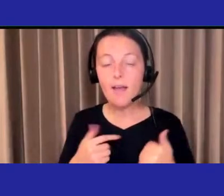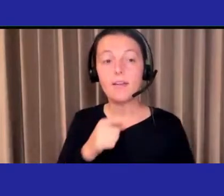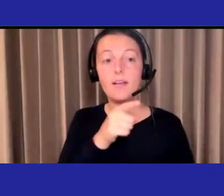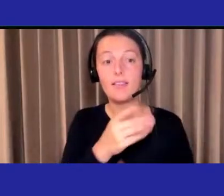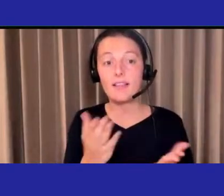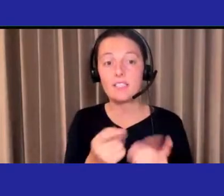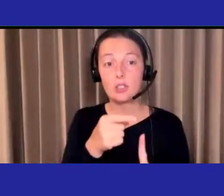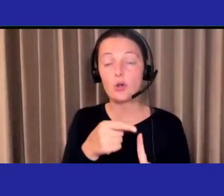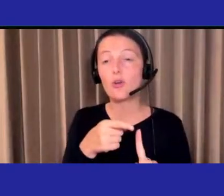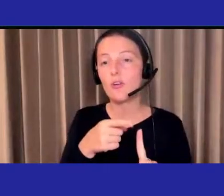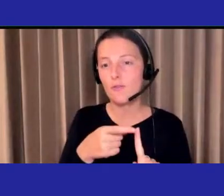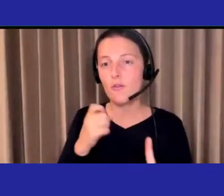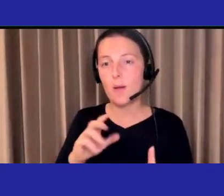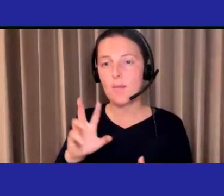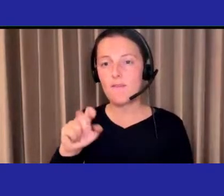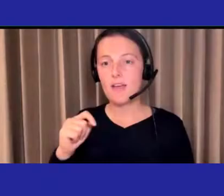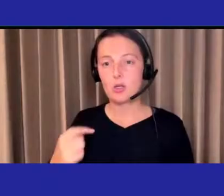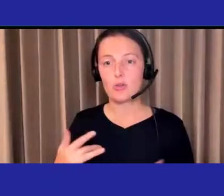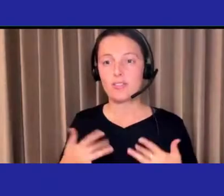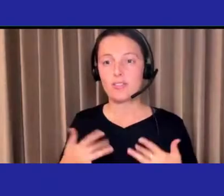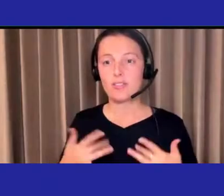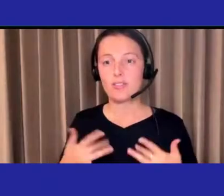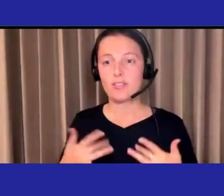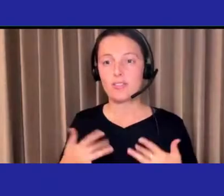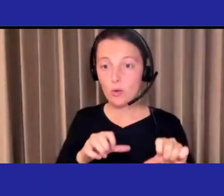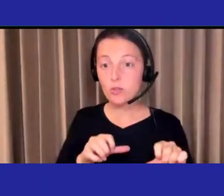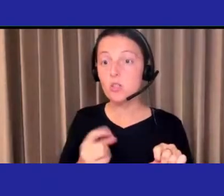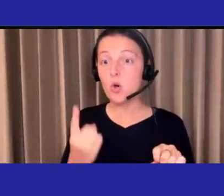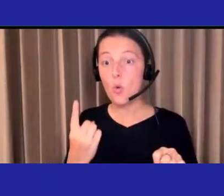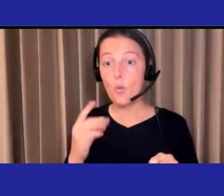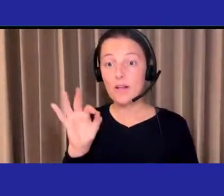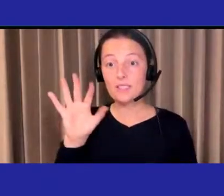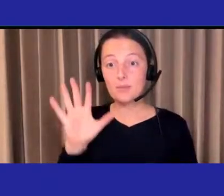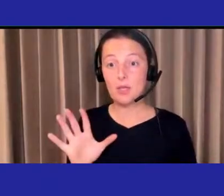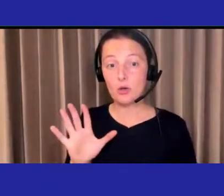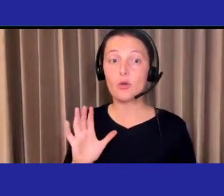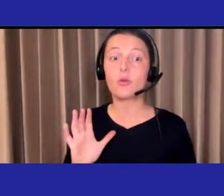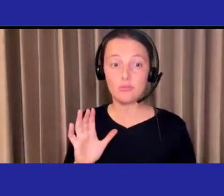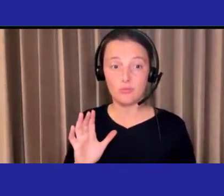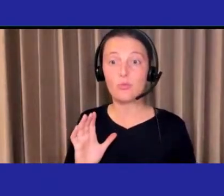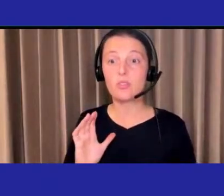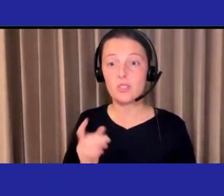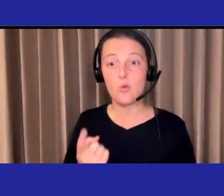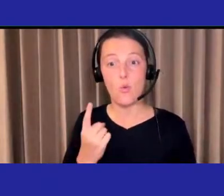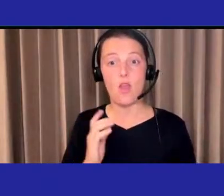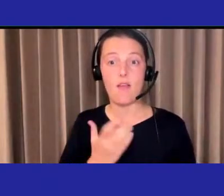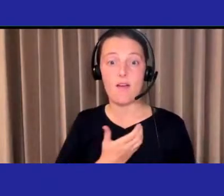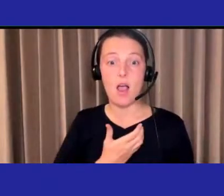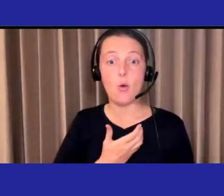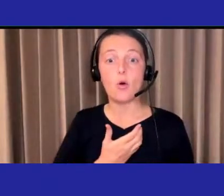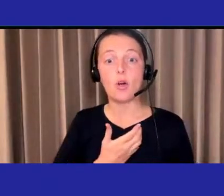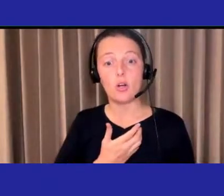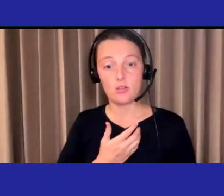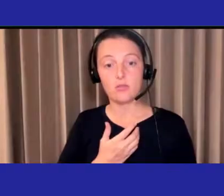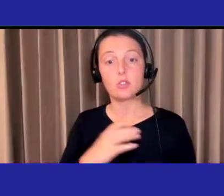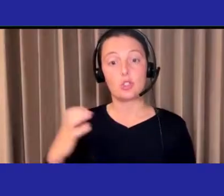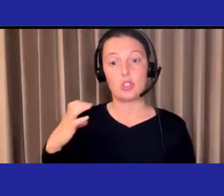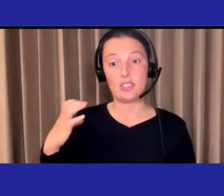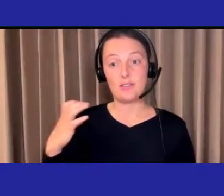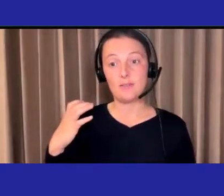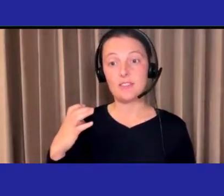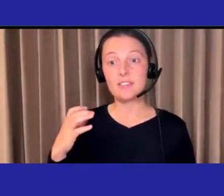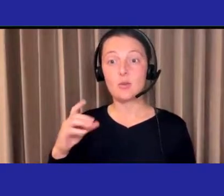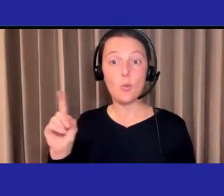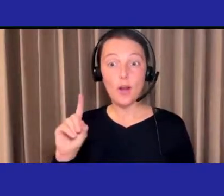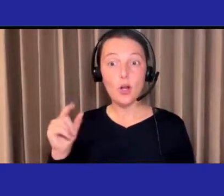we did, and one of our speakers was one of our very own chiefs at Queens, who also happens to be a veteran himself.